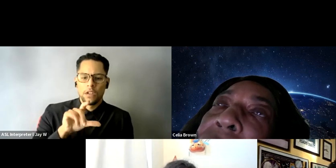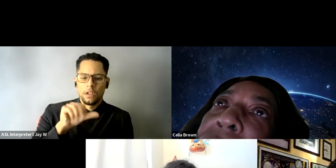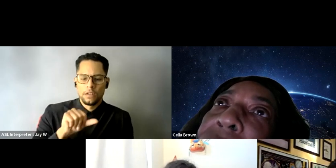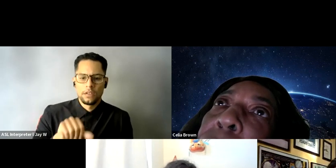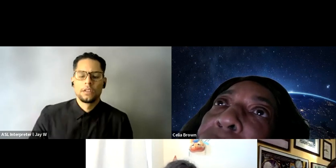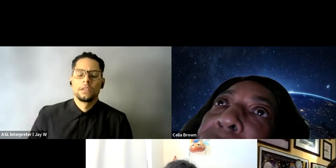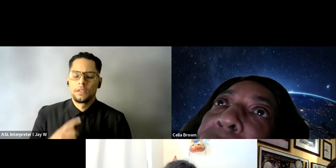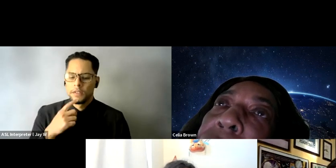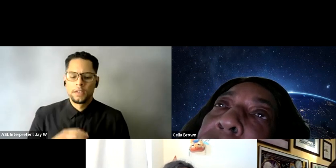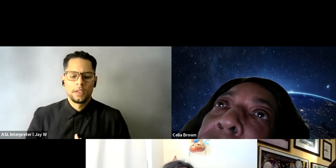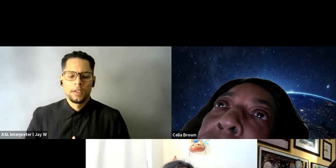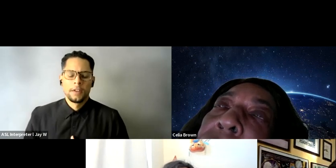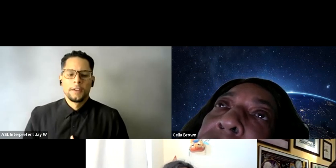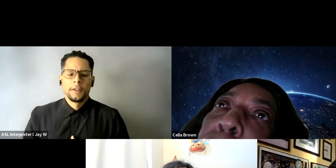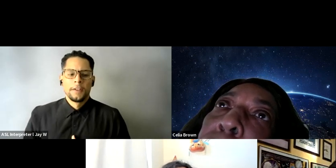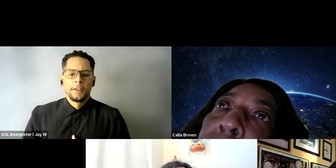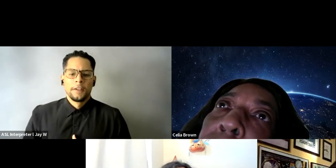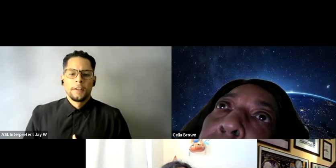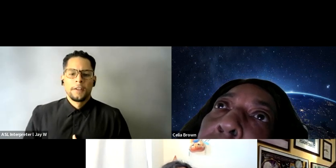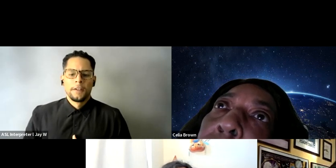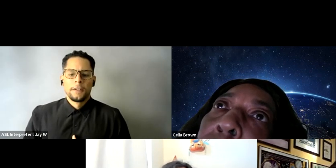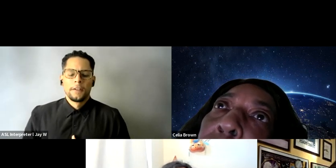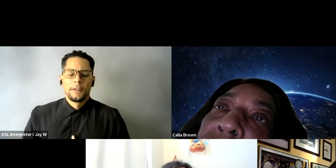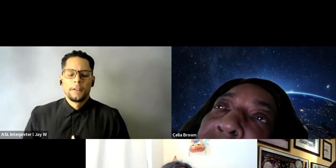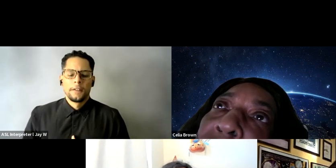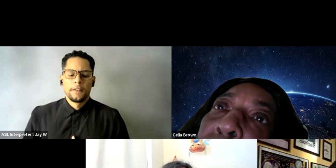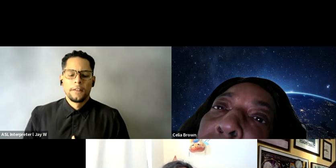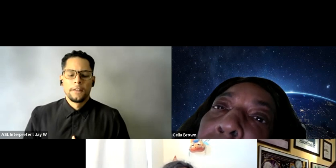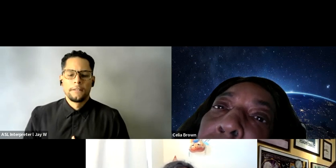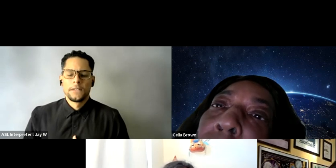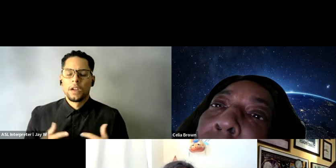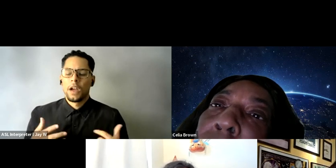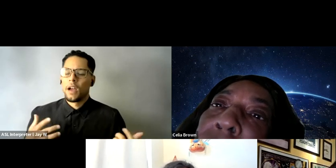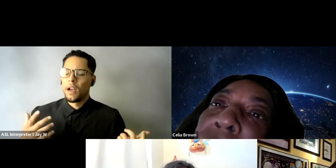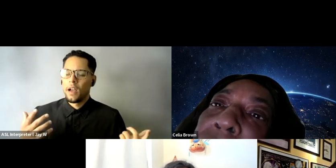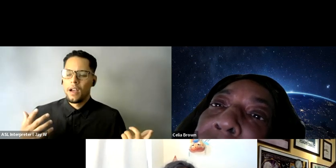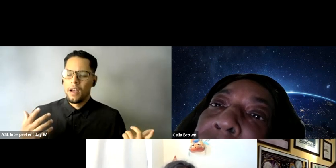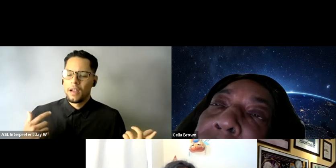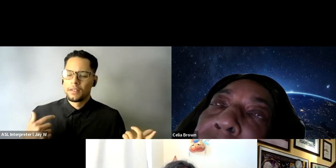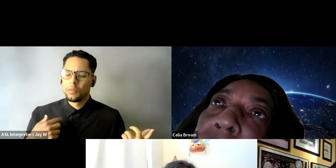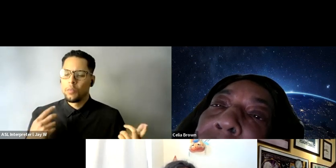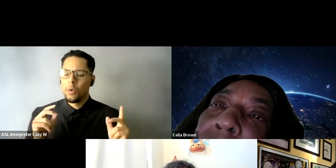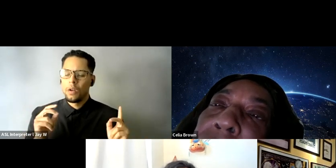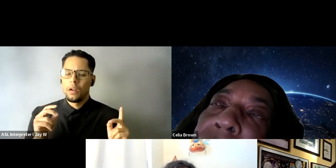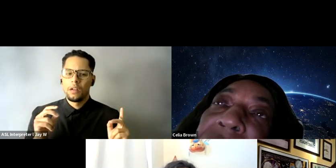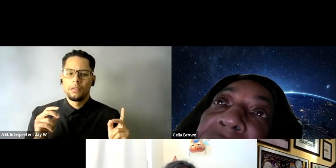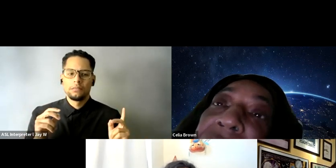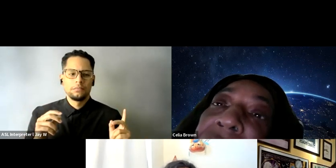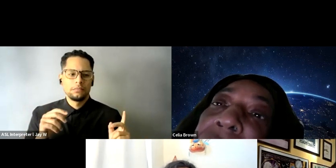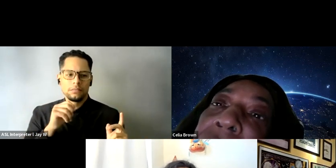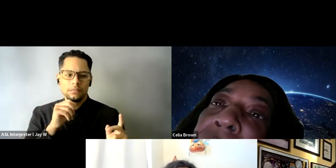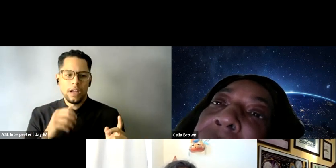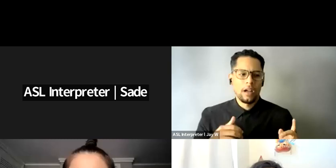as if I was just a symbol or invisible or not a